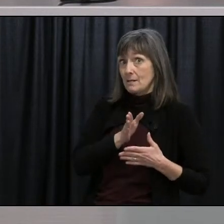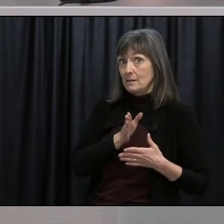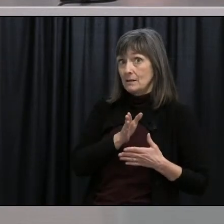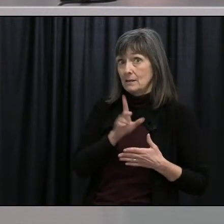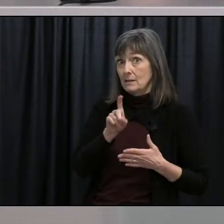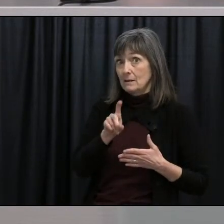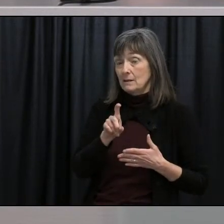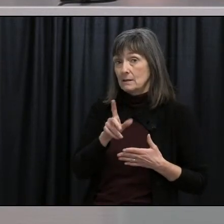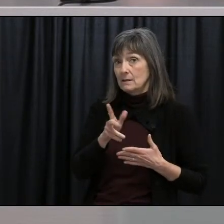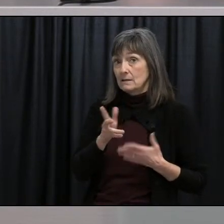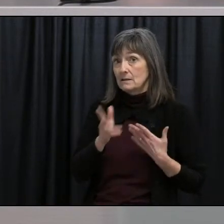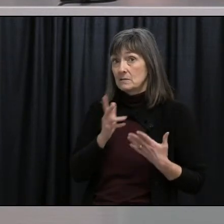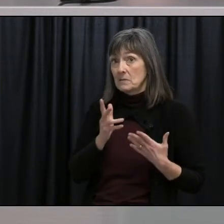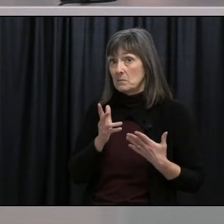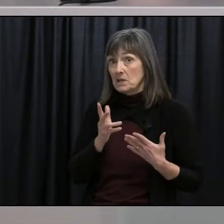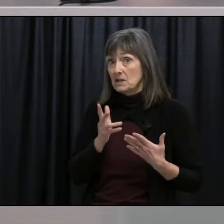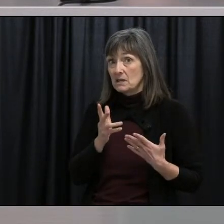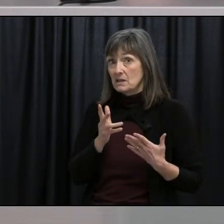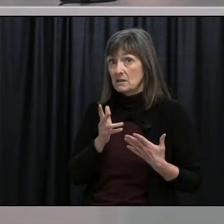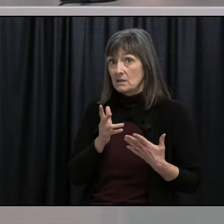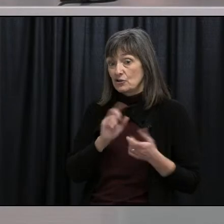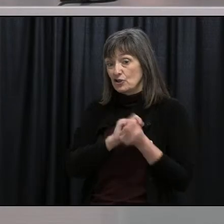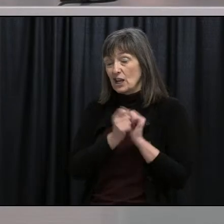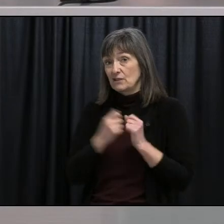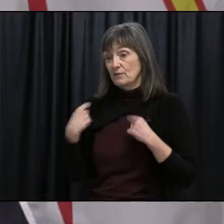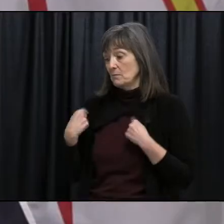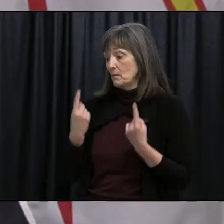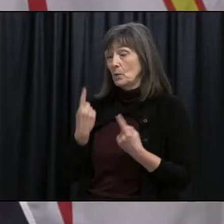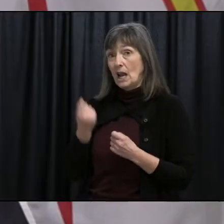have been hospitalized in the last year.